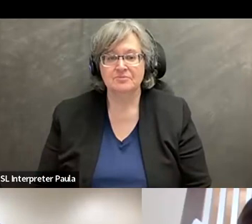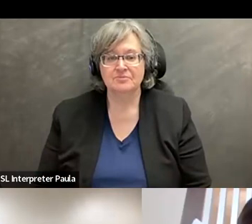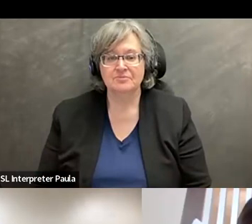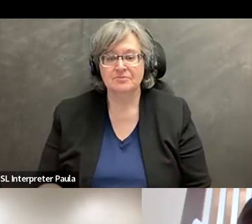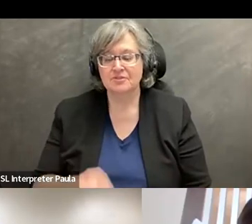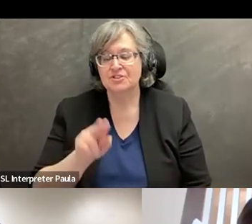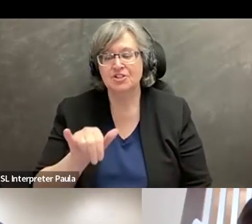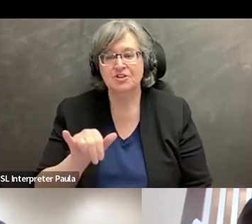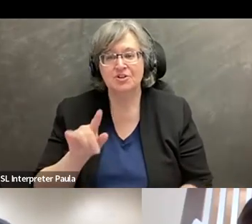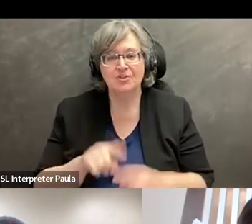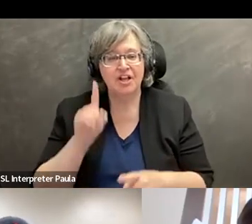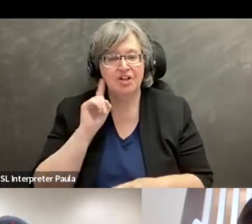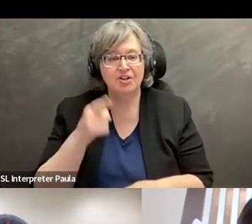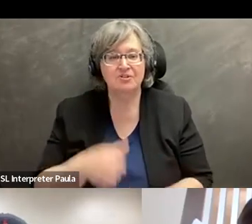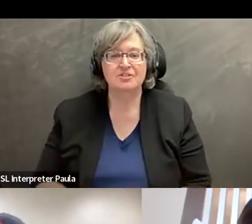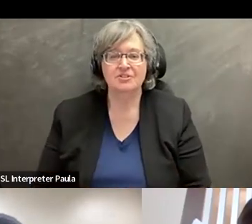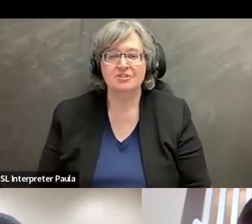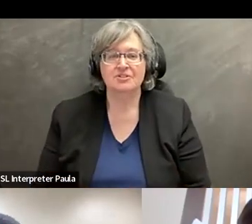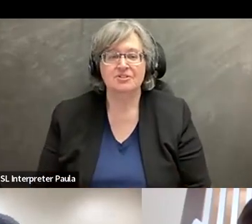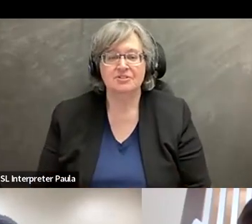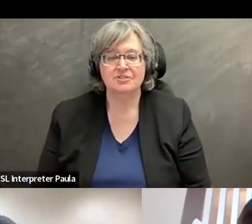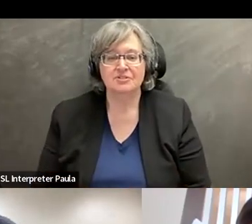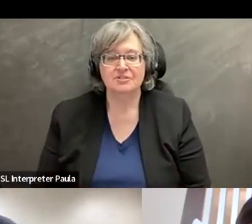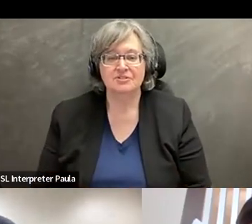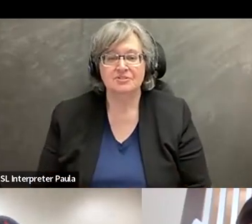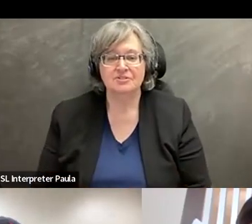Tony, please Unmute, unmute. Tony, unmute.